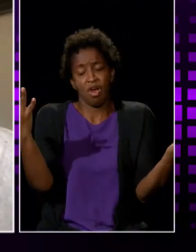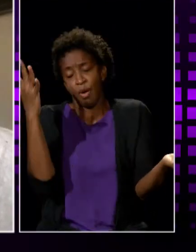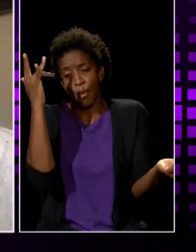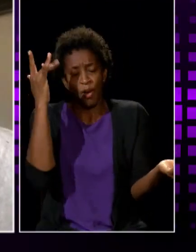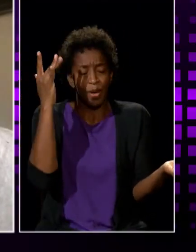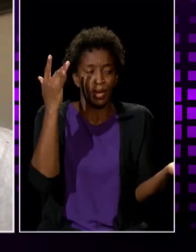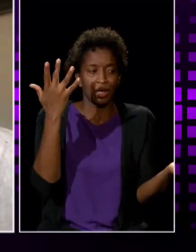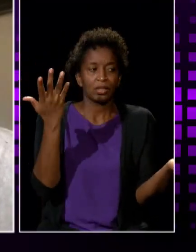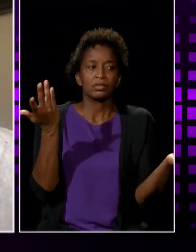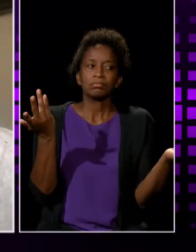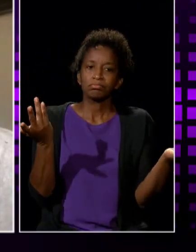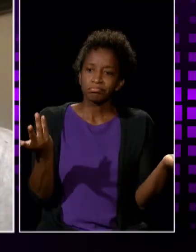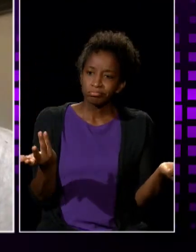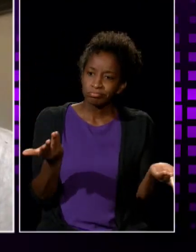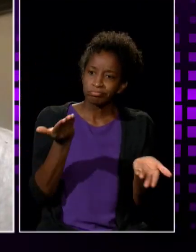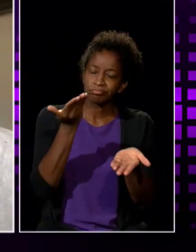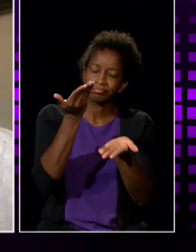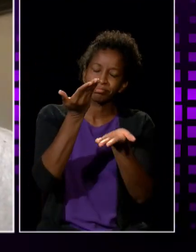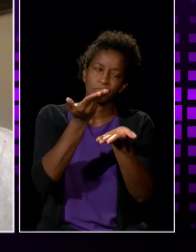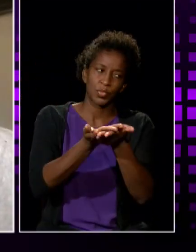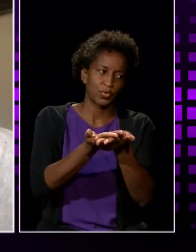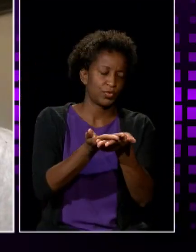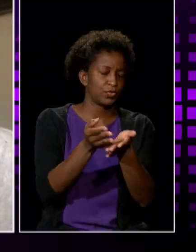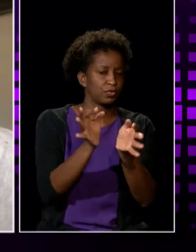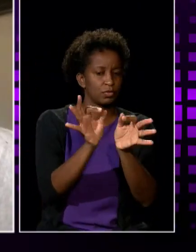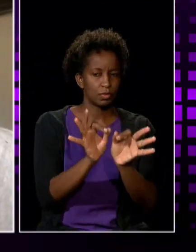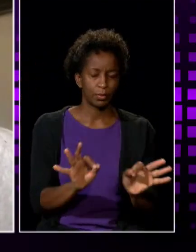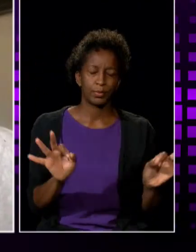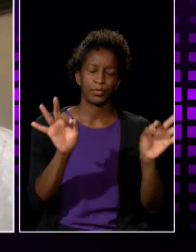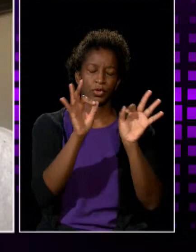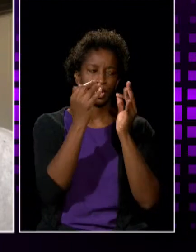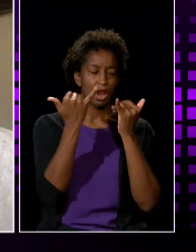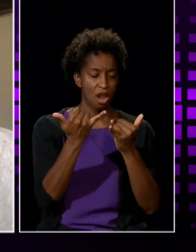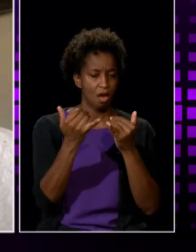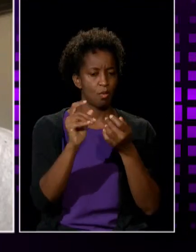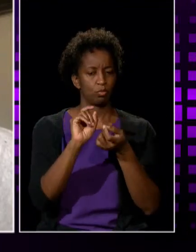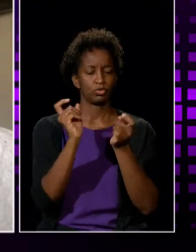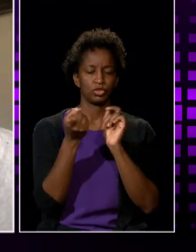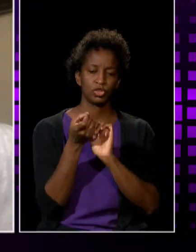How important it is for us to become a republic right now, to make the statement of, listen,